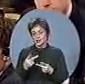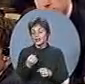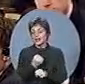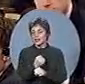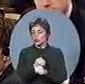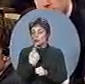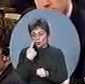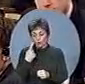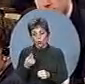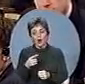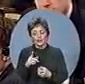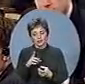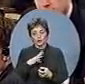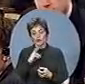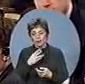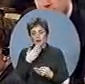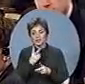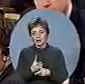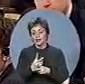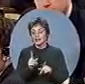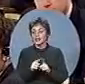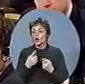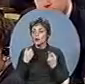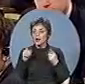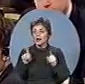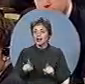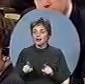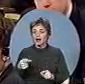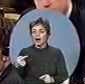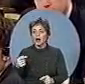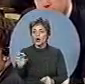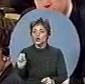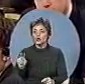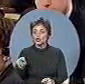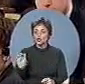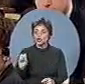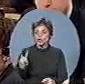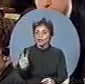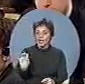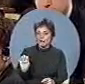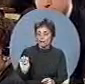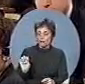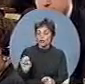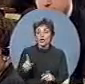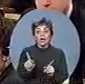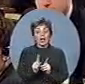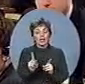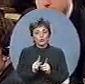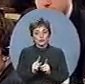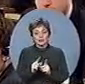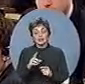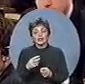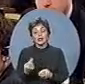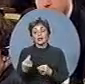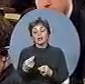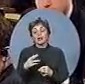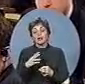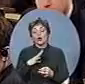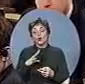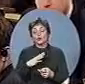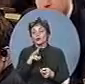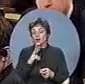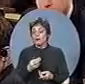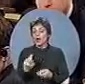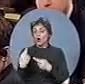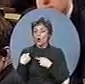recognizes the role of the Afghan Independent Human Rights Commission with respect to human rights and detainees. And last fall, the President of the International